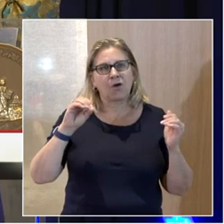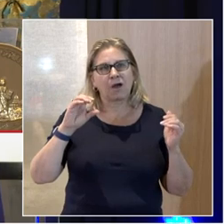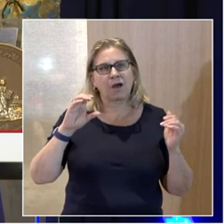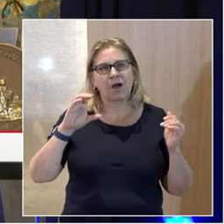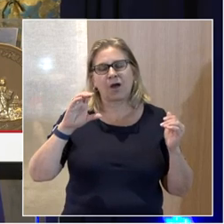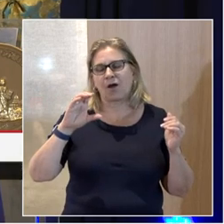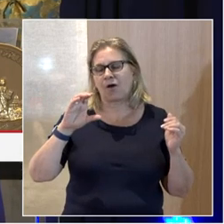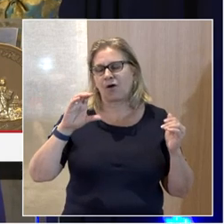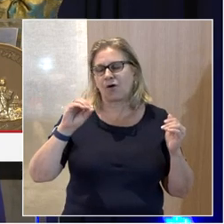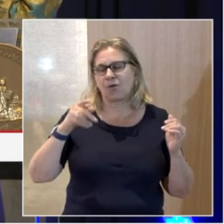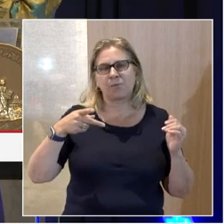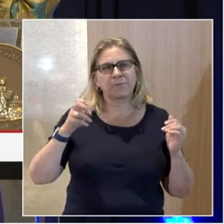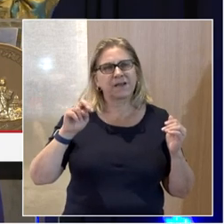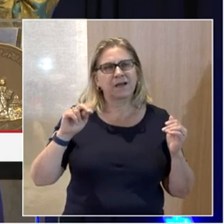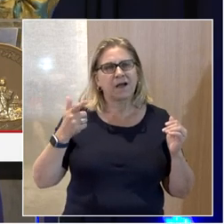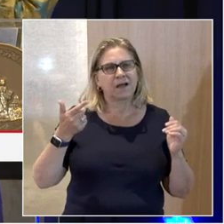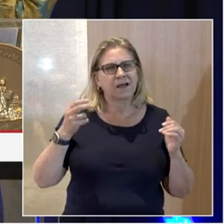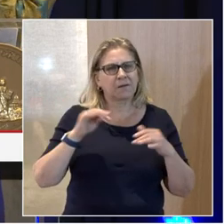Pennsylvania Avenue,